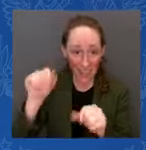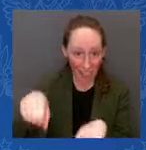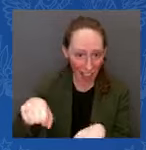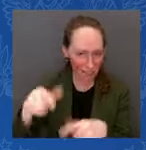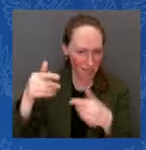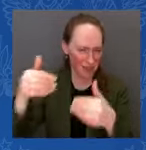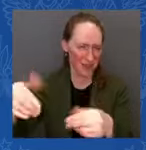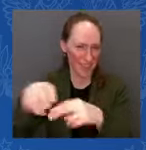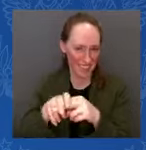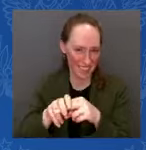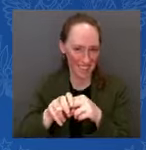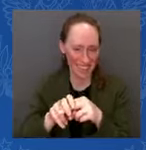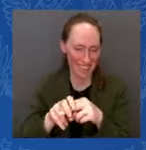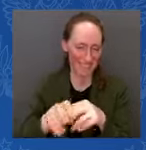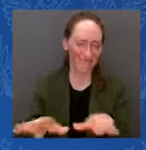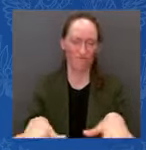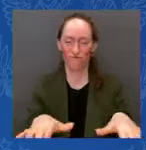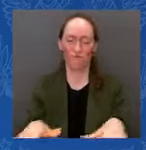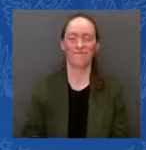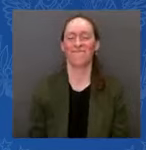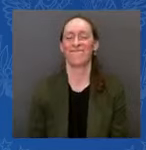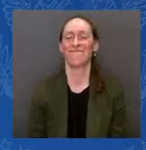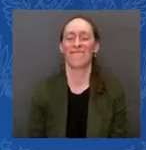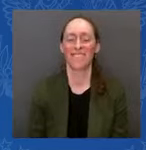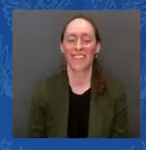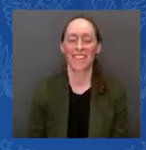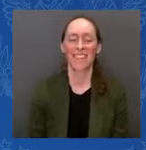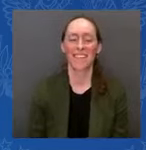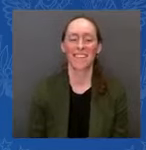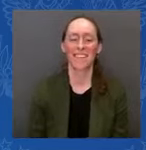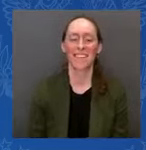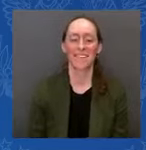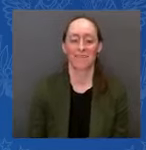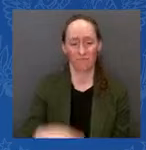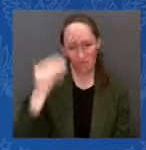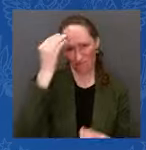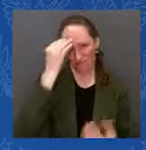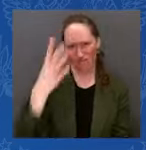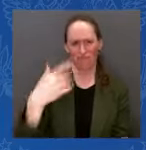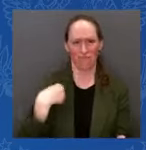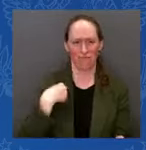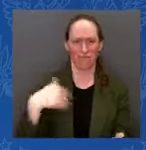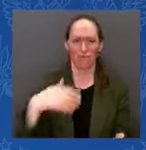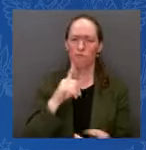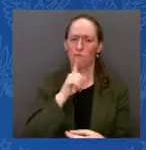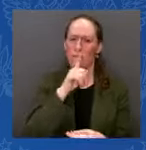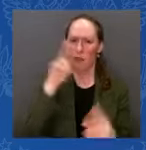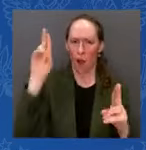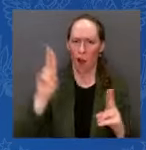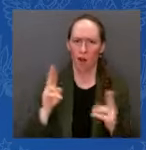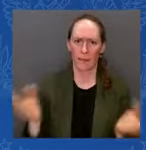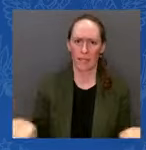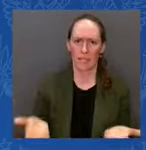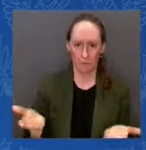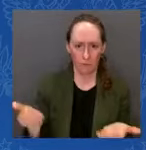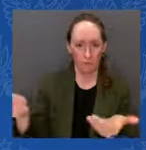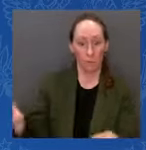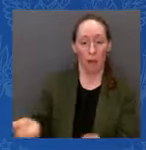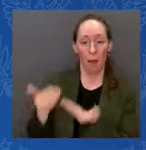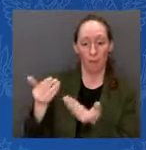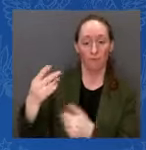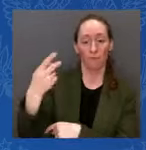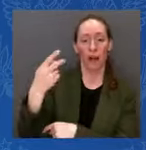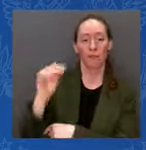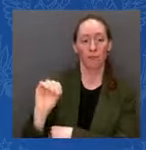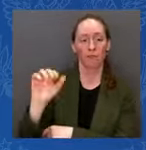It's an honor to be here to welcome Prime Minister Albanese and Prime Minister Sunak. And it's my